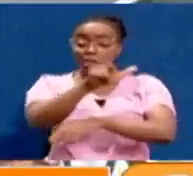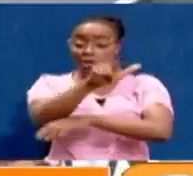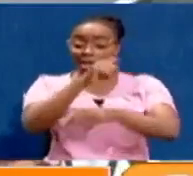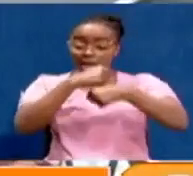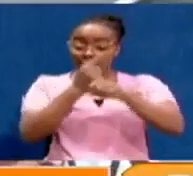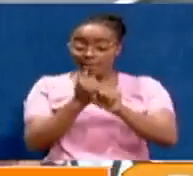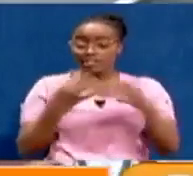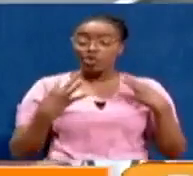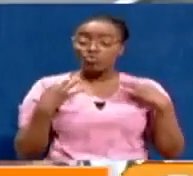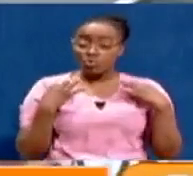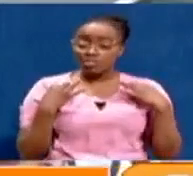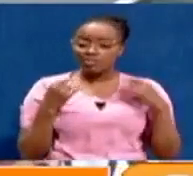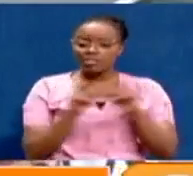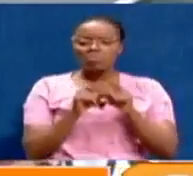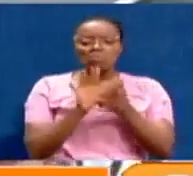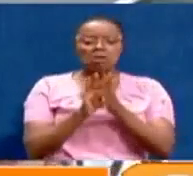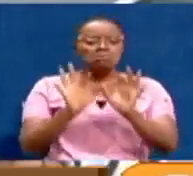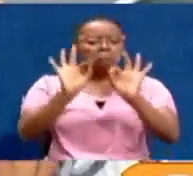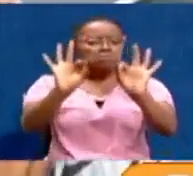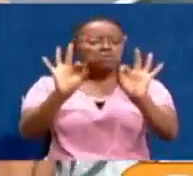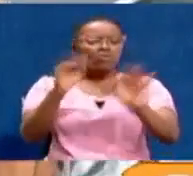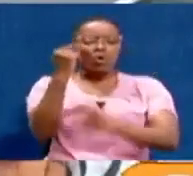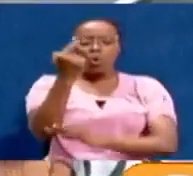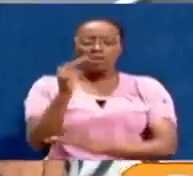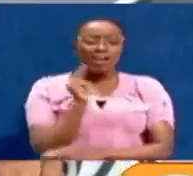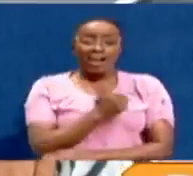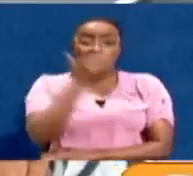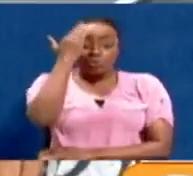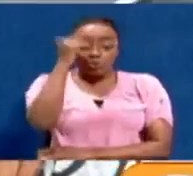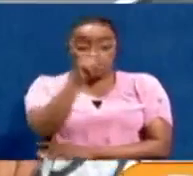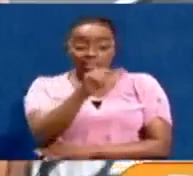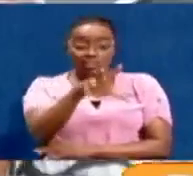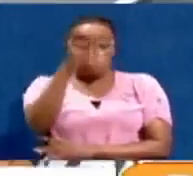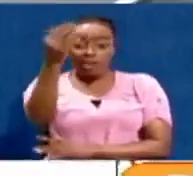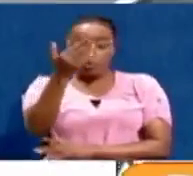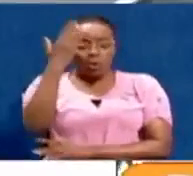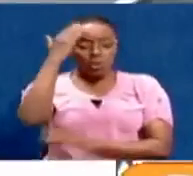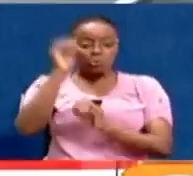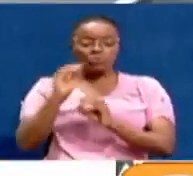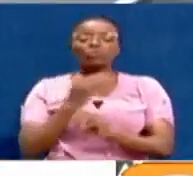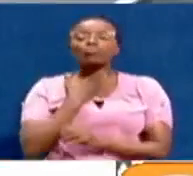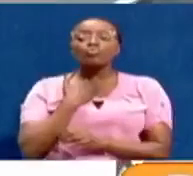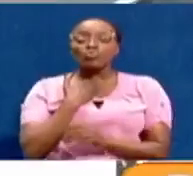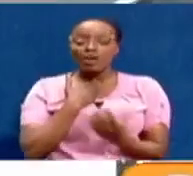made clothes. Na zinamtoa smart sana. Ni vile hata sisi hatujui kwenye ziko. So we would love